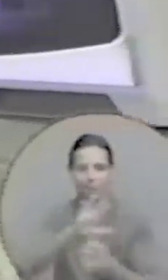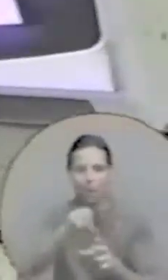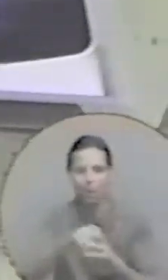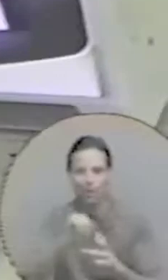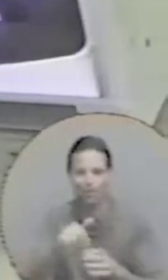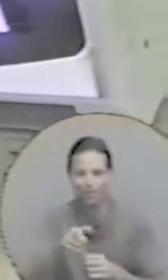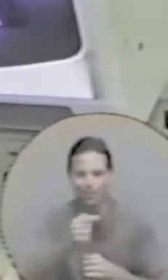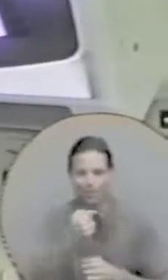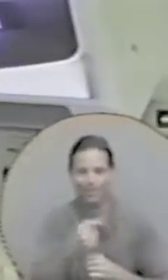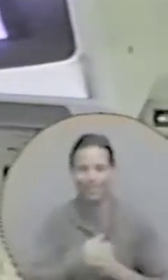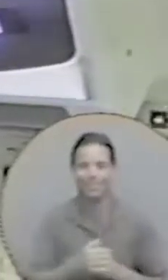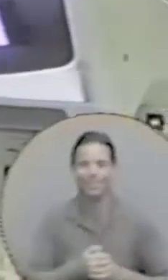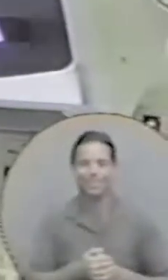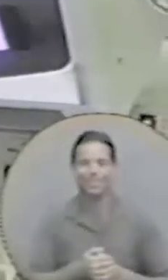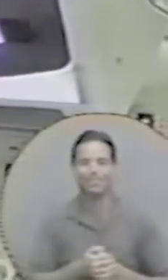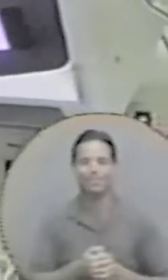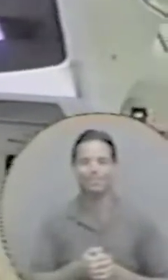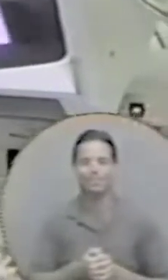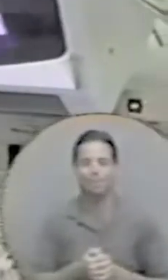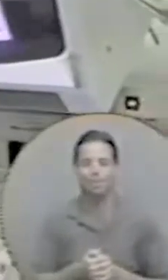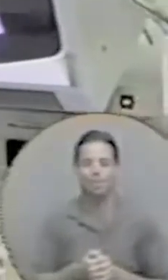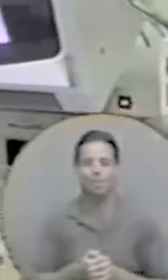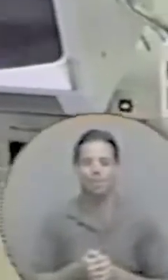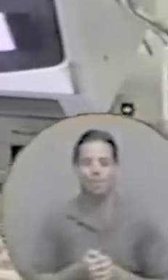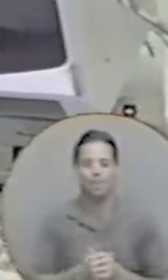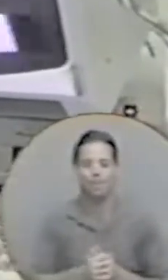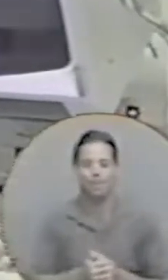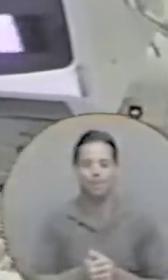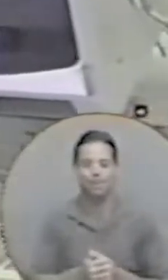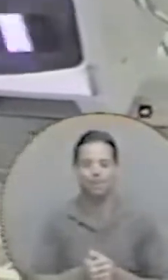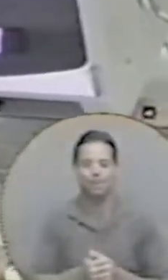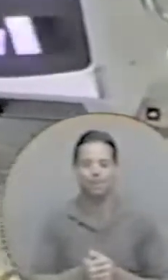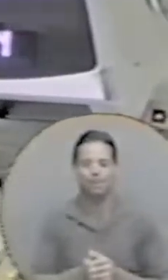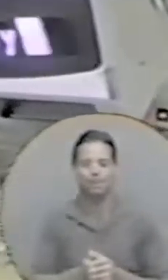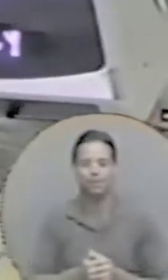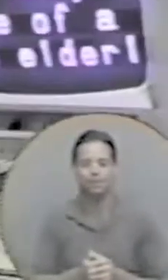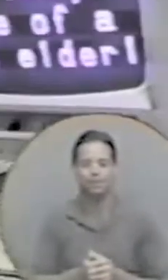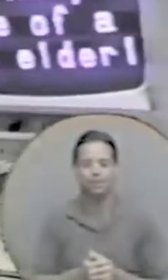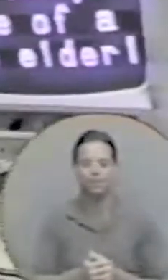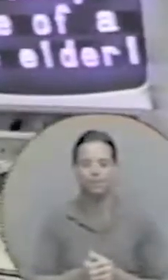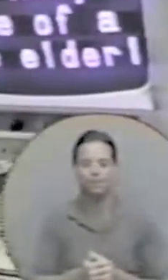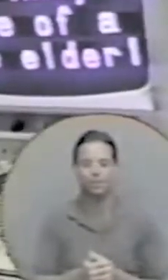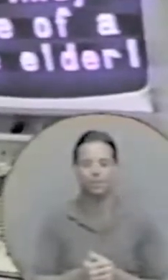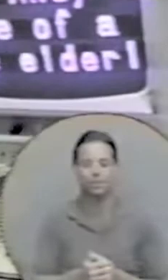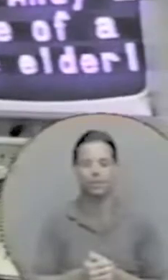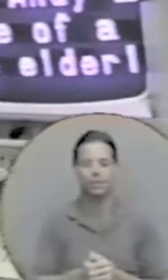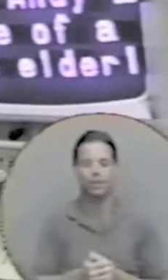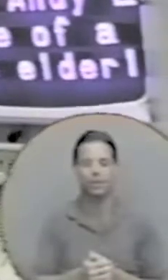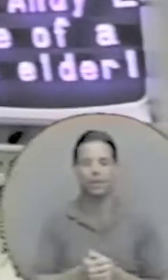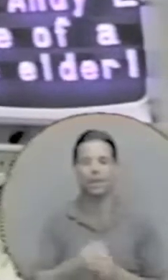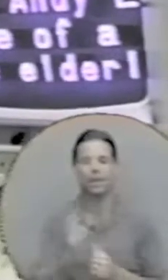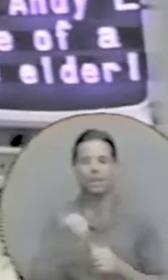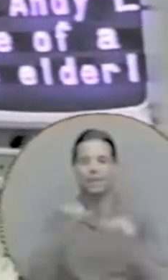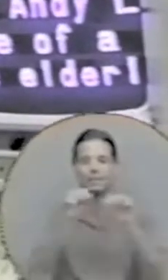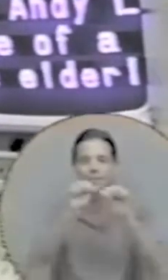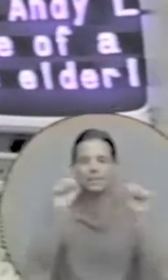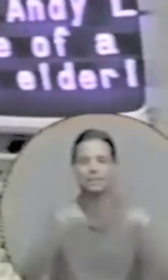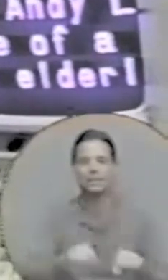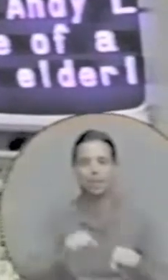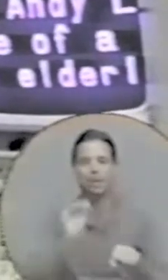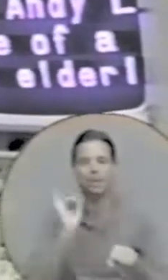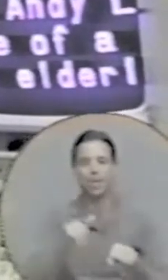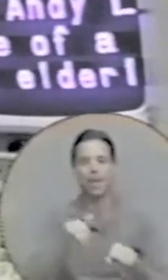So it would be very, oops, misspelled my own name. And their system, which